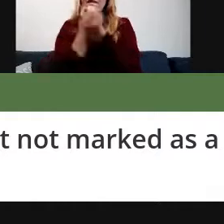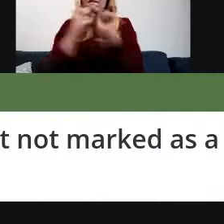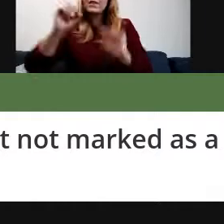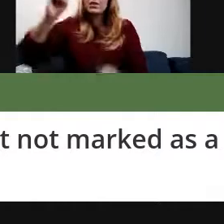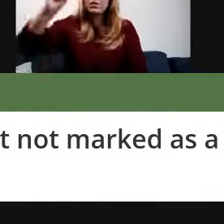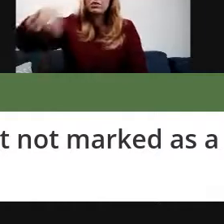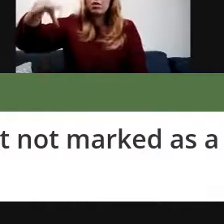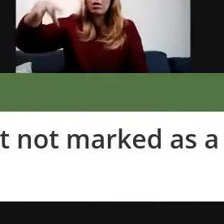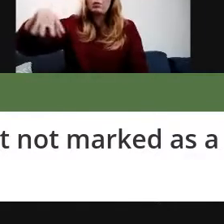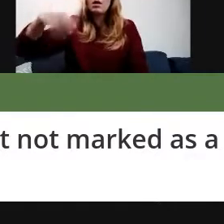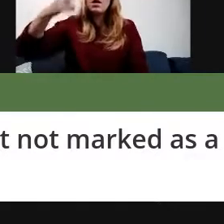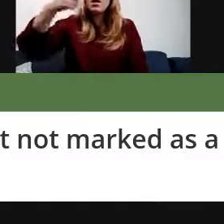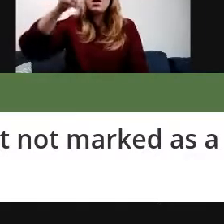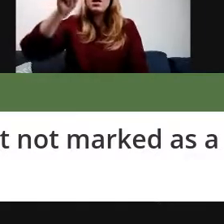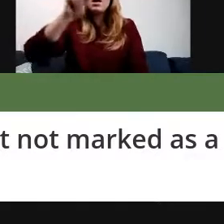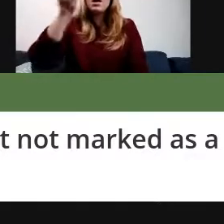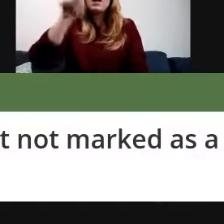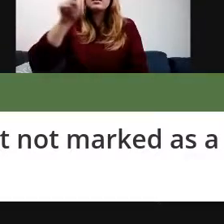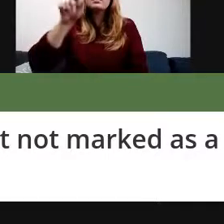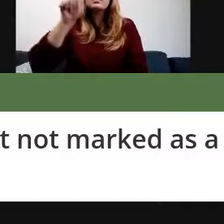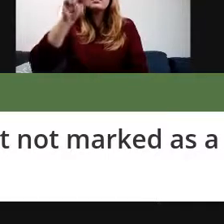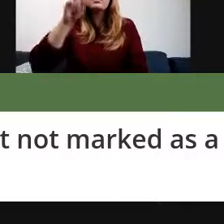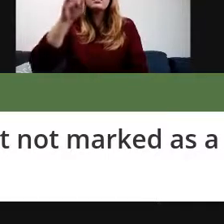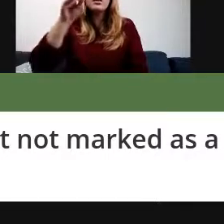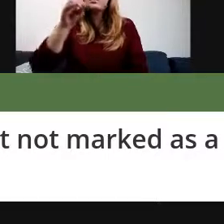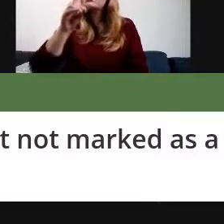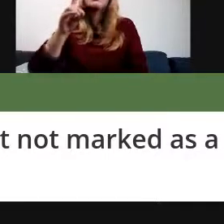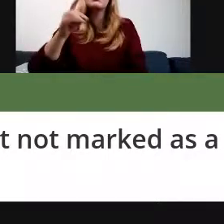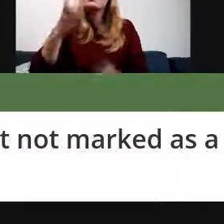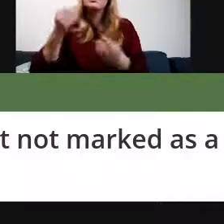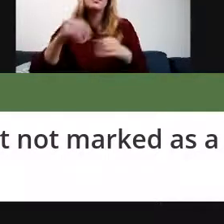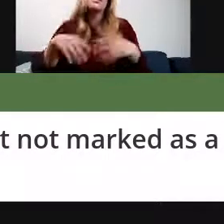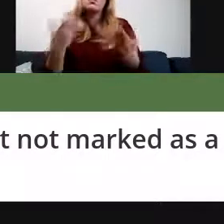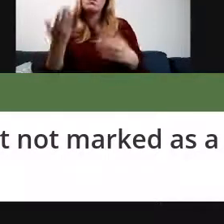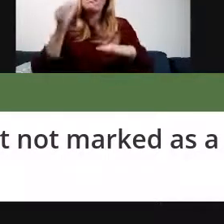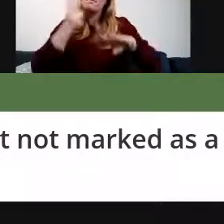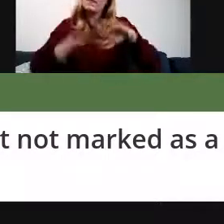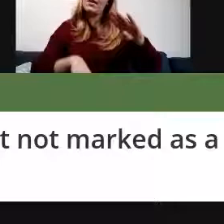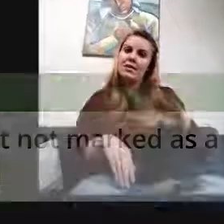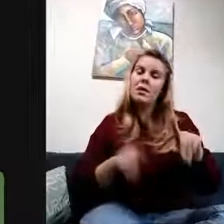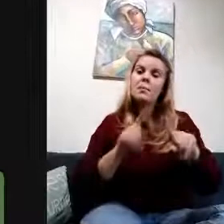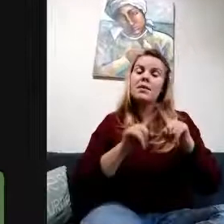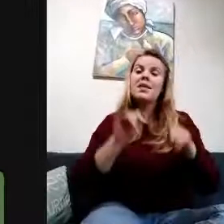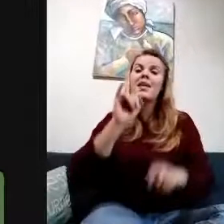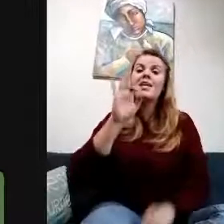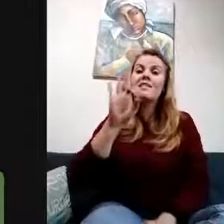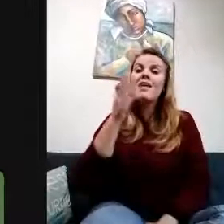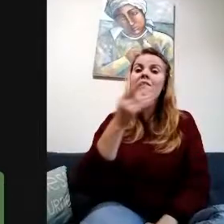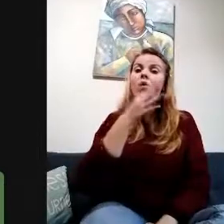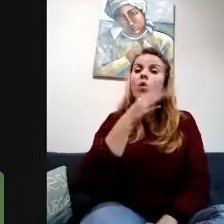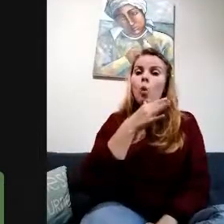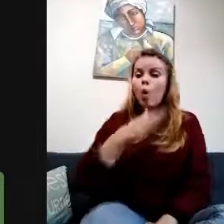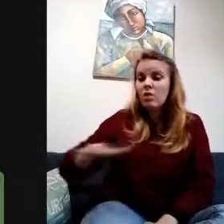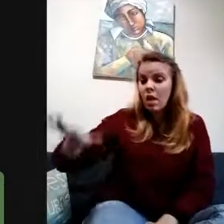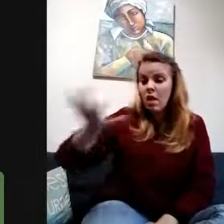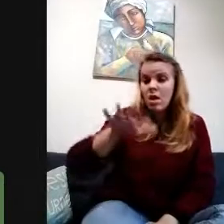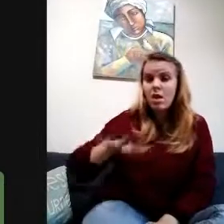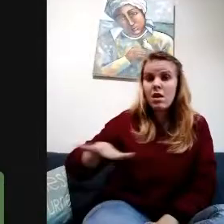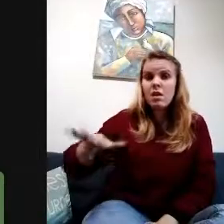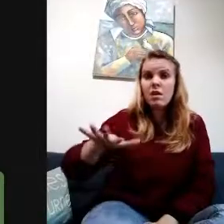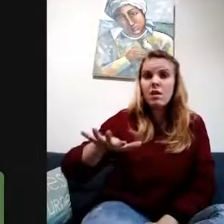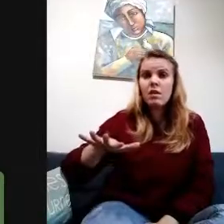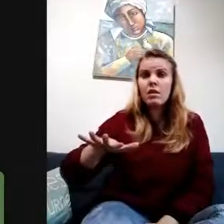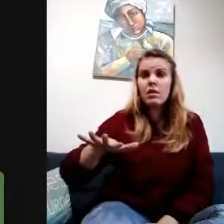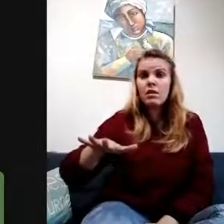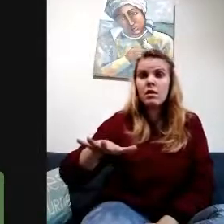anymore, hey? That's a penalty area. But yes, obviously, any water on a course that are